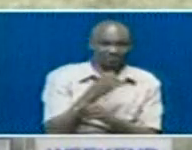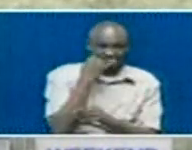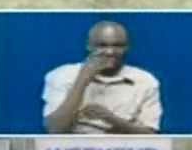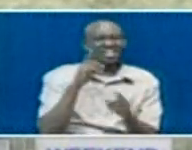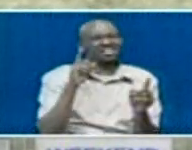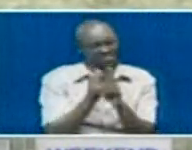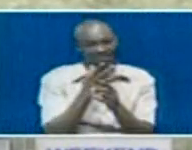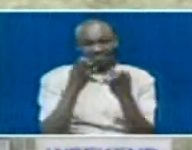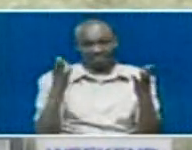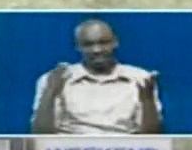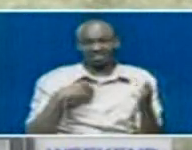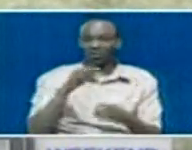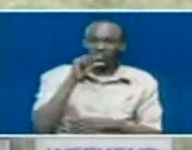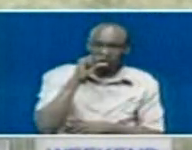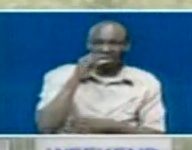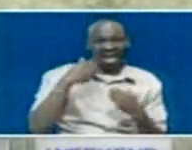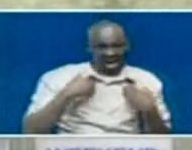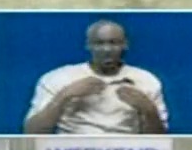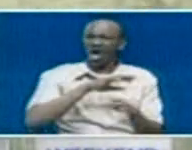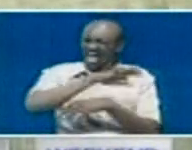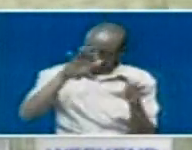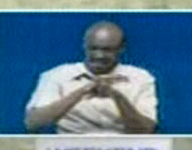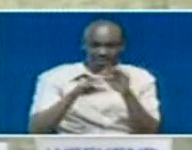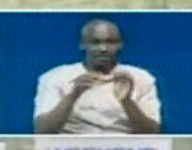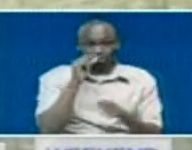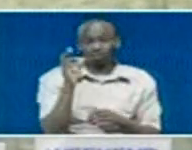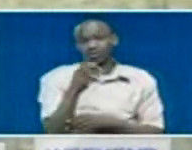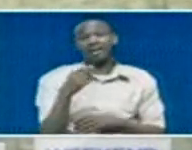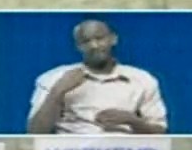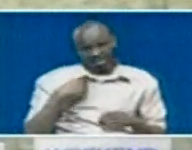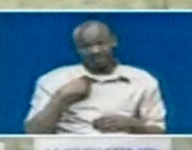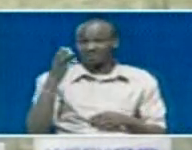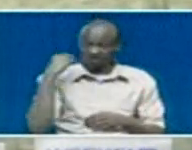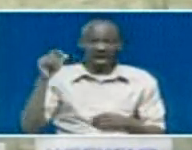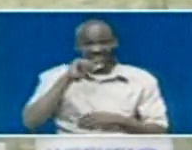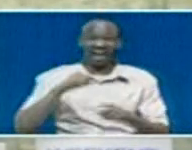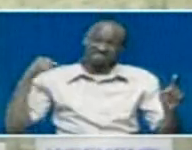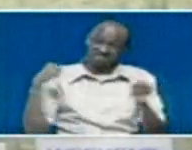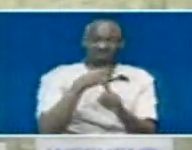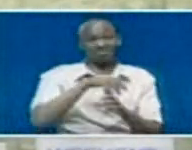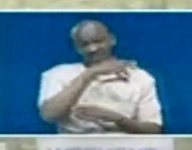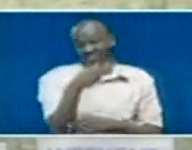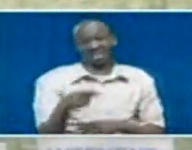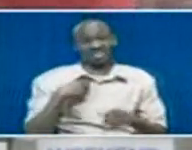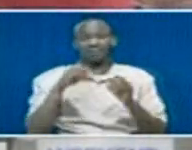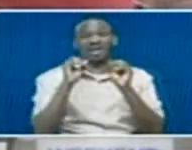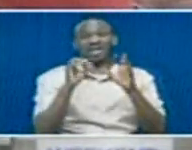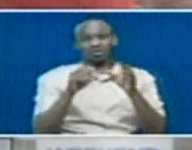msi, bangi. Zote nimetumia. Hata ni mimi nimegongwa na gari kama nimekimbizwa na kanjo